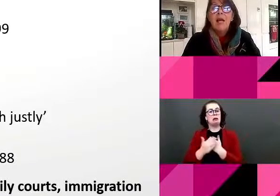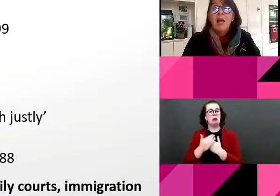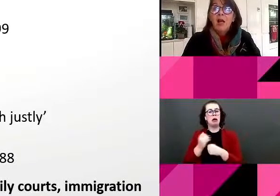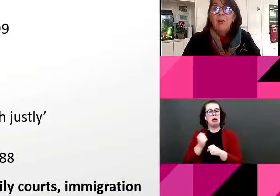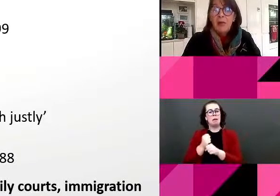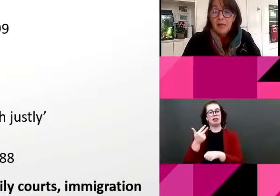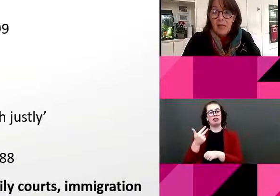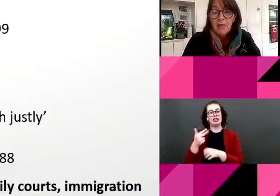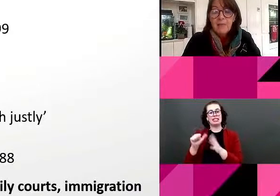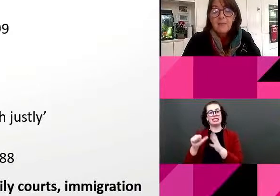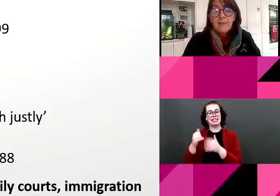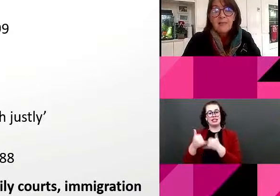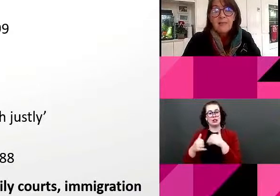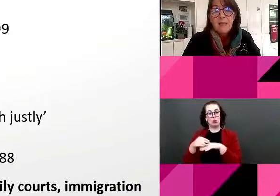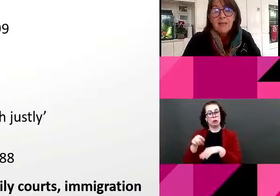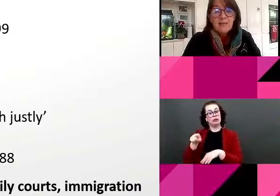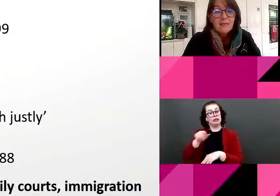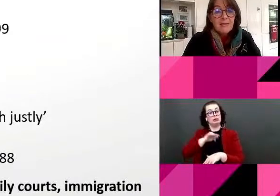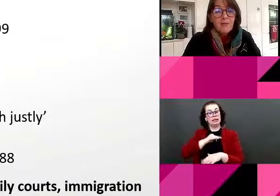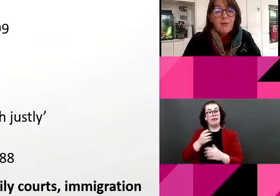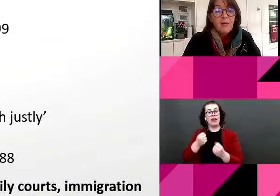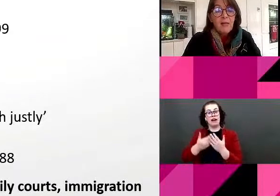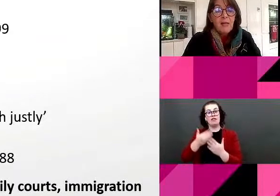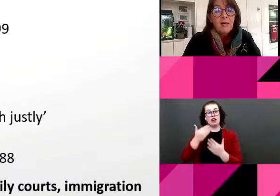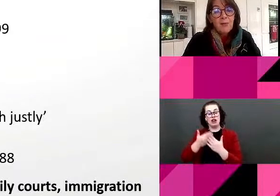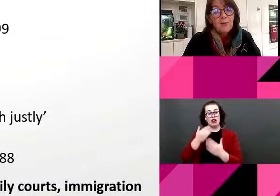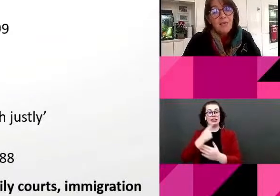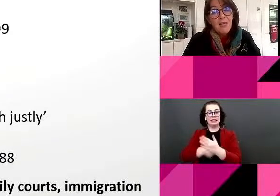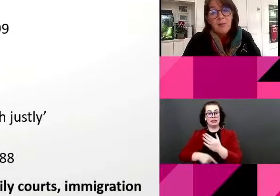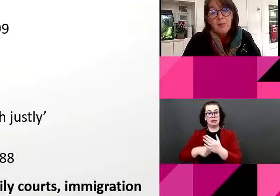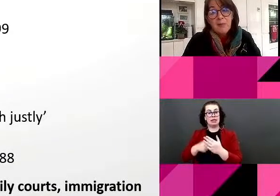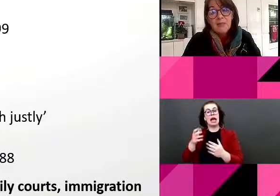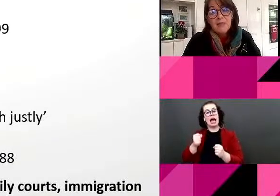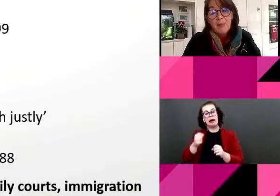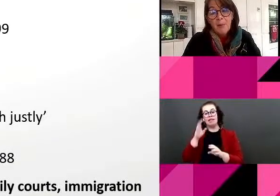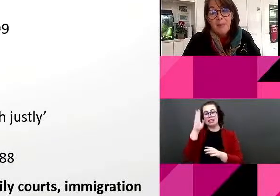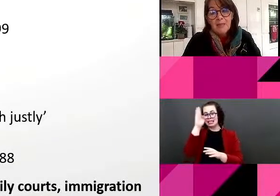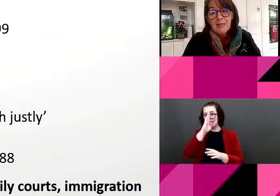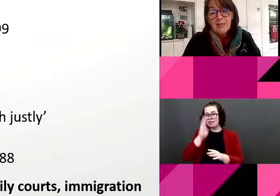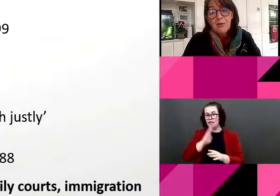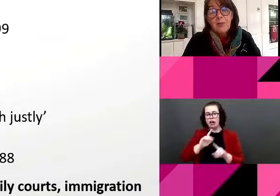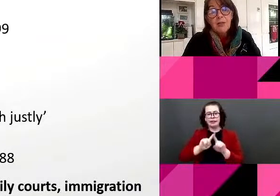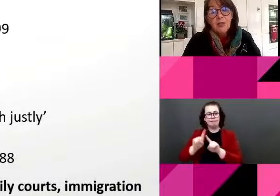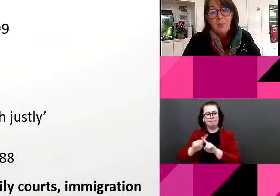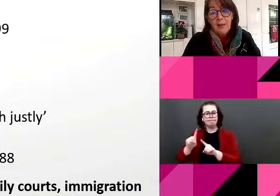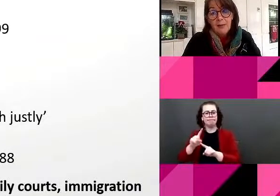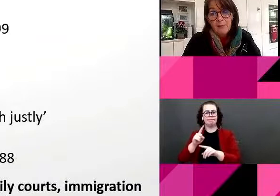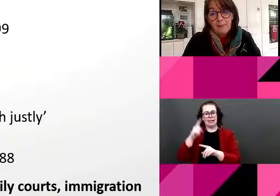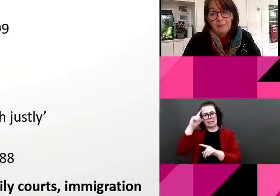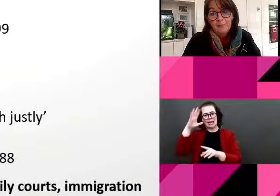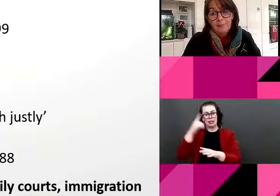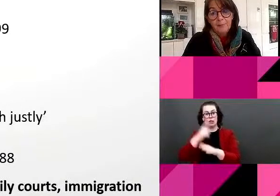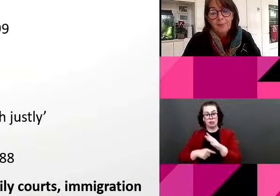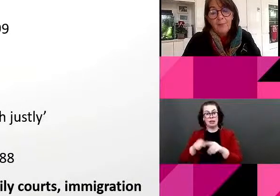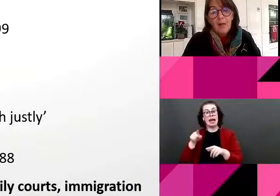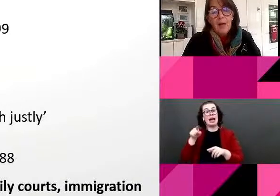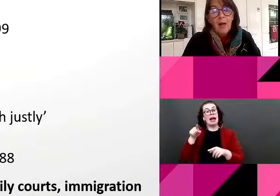36, who had a learning disability and schizophrenia, and he was going to be sent back to Jamaica.